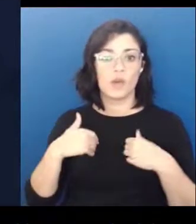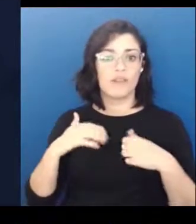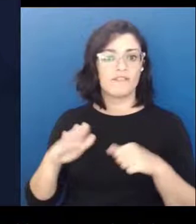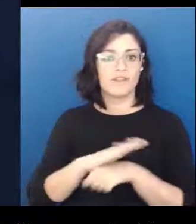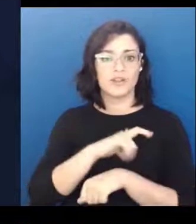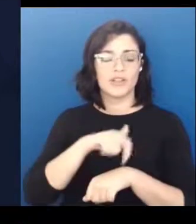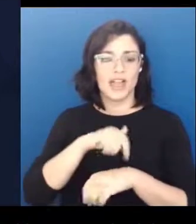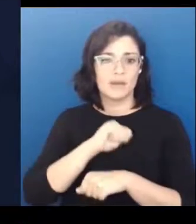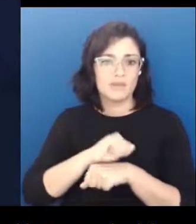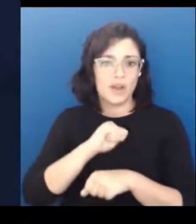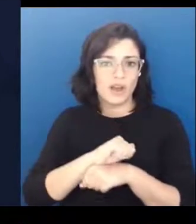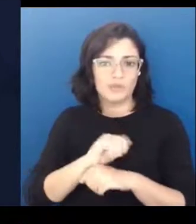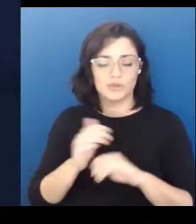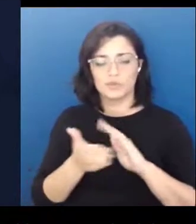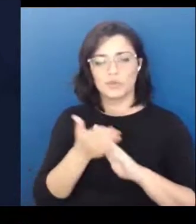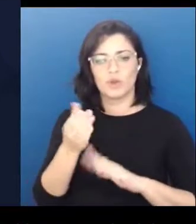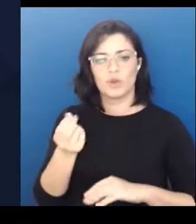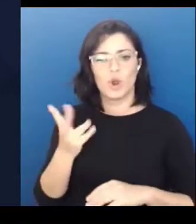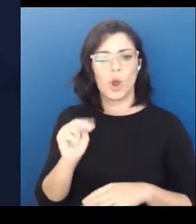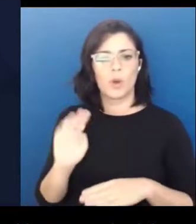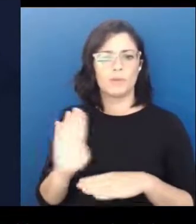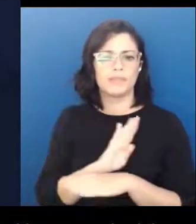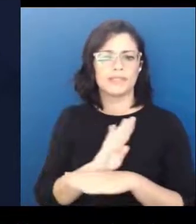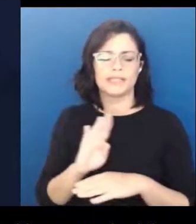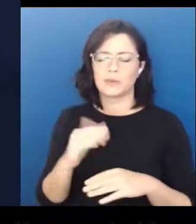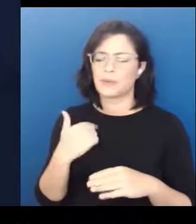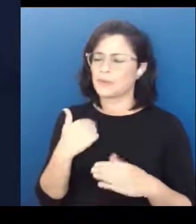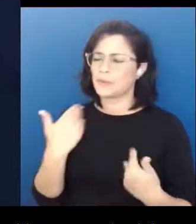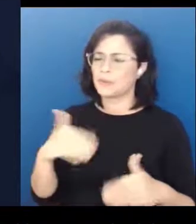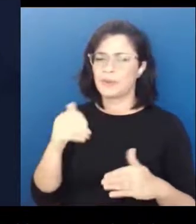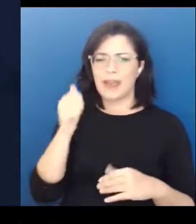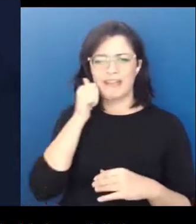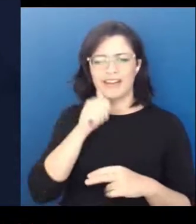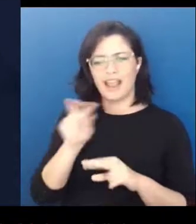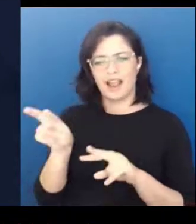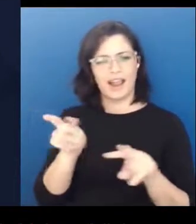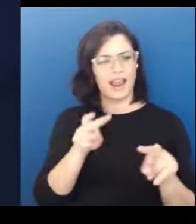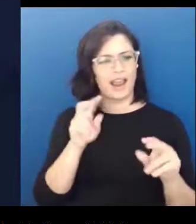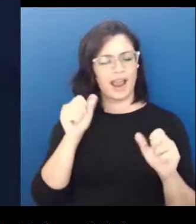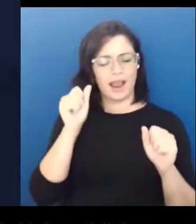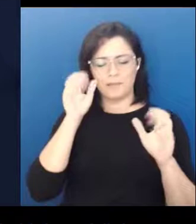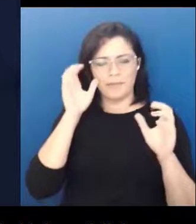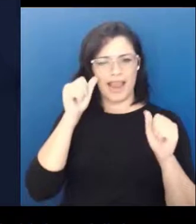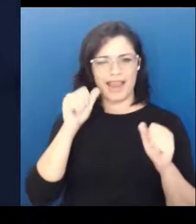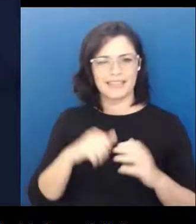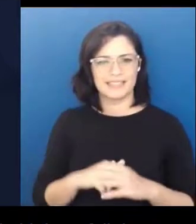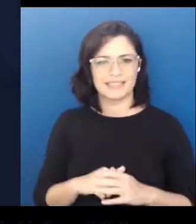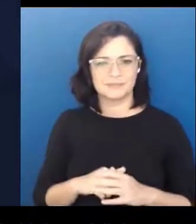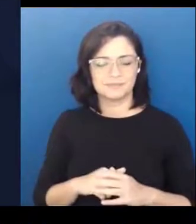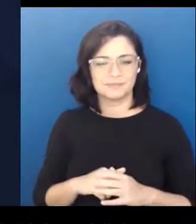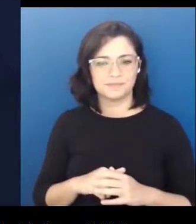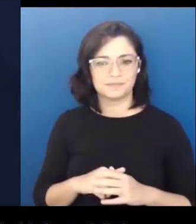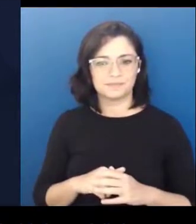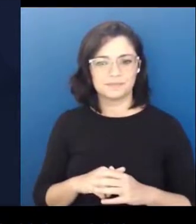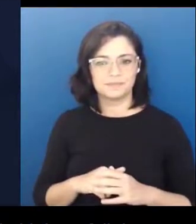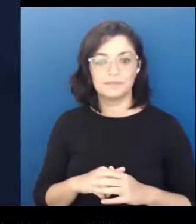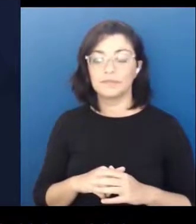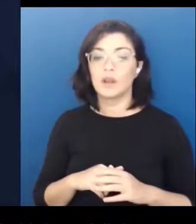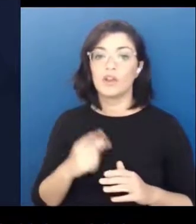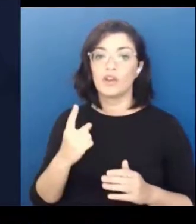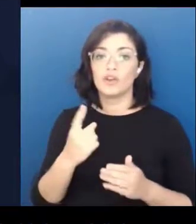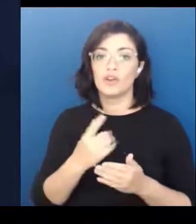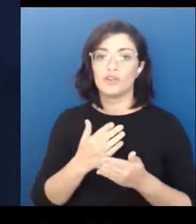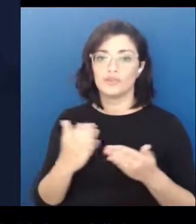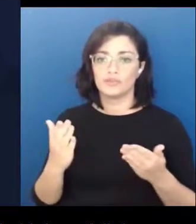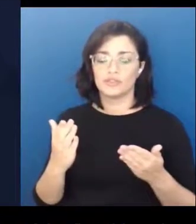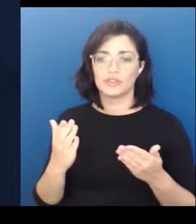business. They amaze me on a daily basis. One of the first things I learned when I joined the board was I didn't